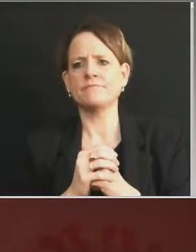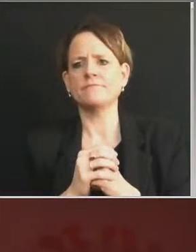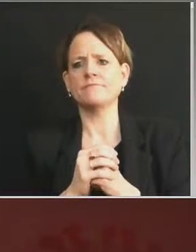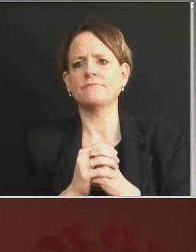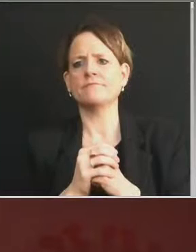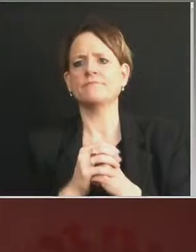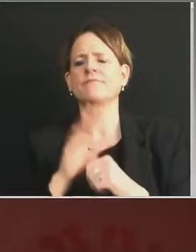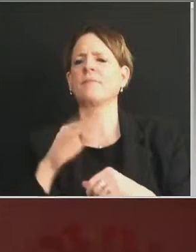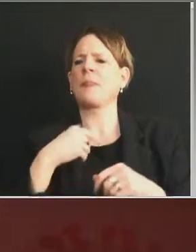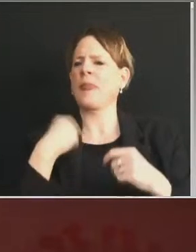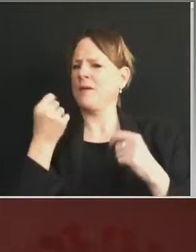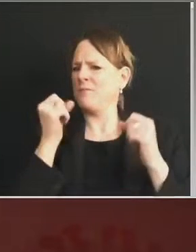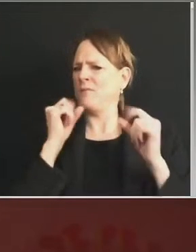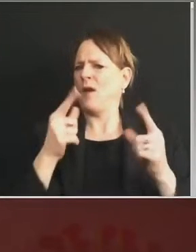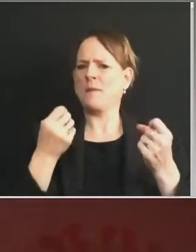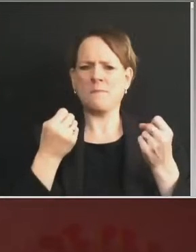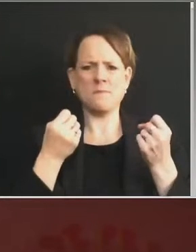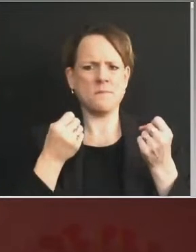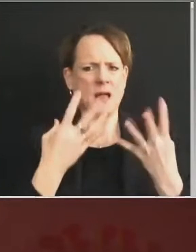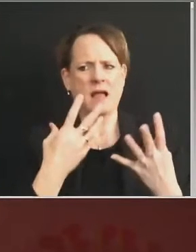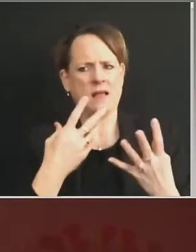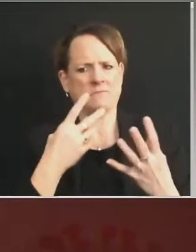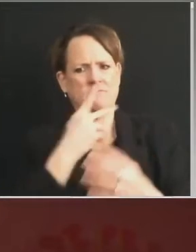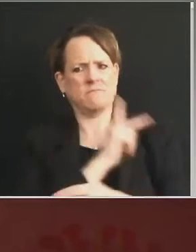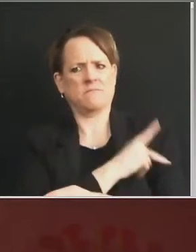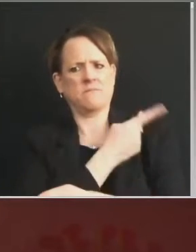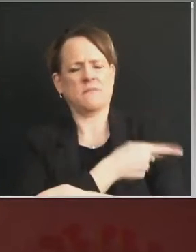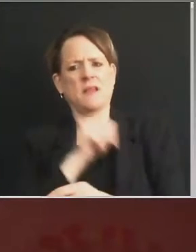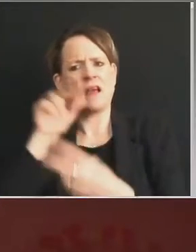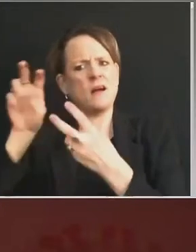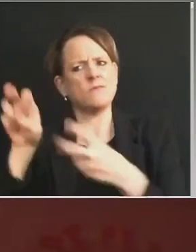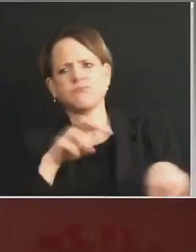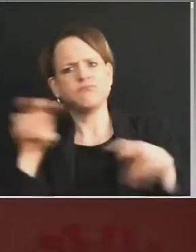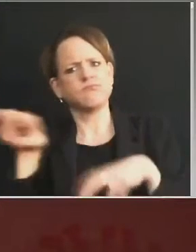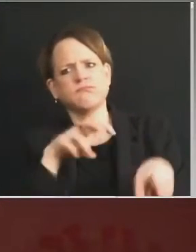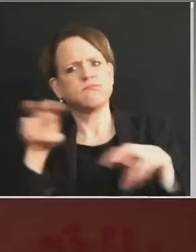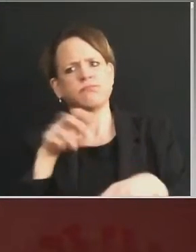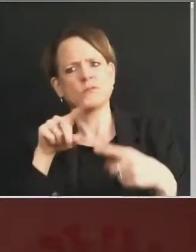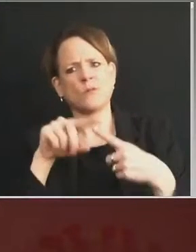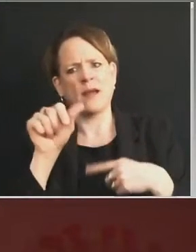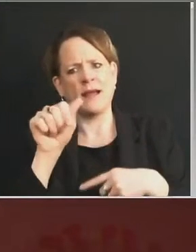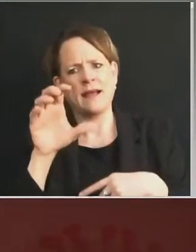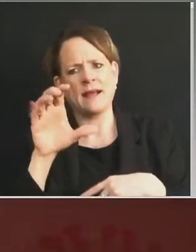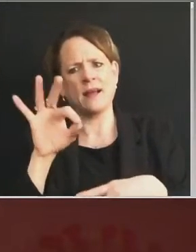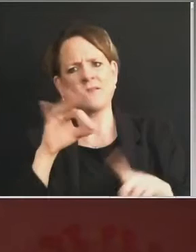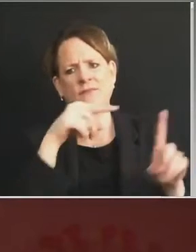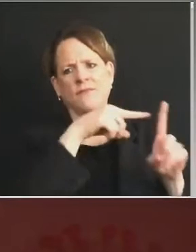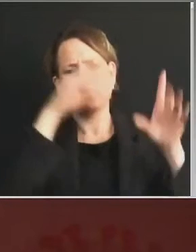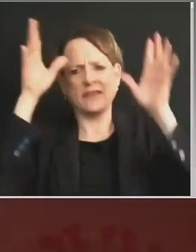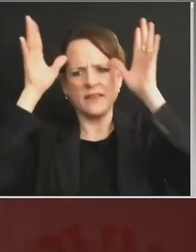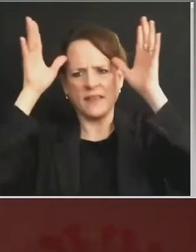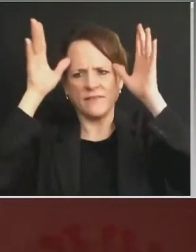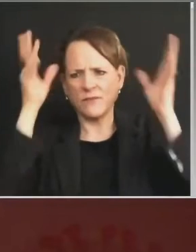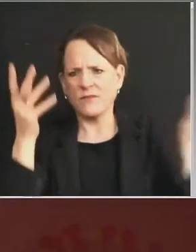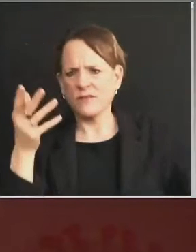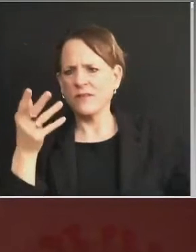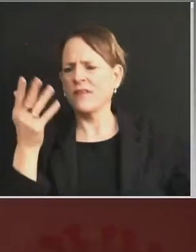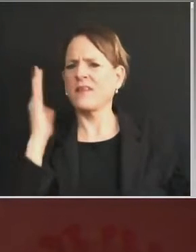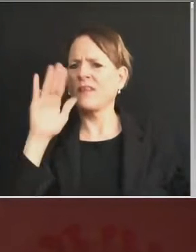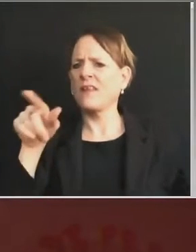are the patients not stable enough to transfer? I'm not sure what the age range is. I mean, what's kind of going on in that